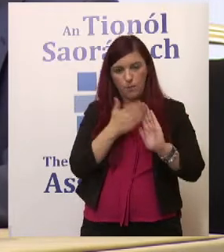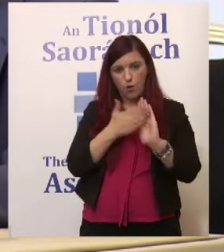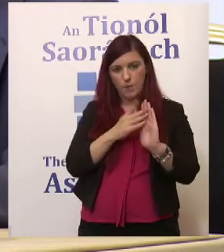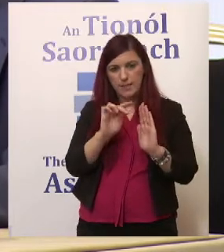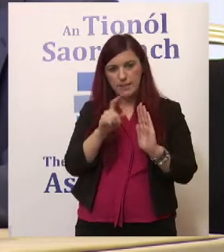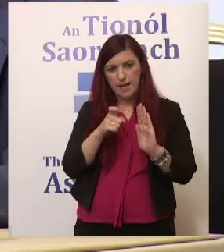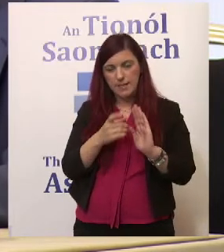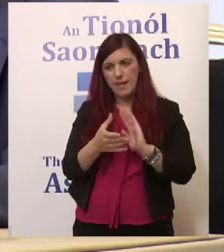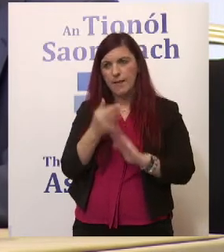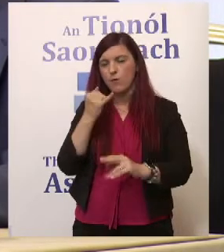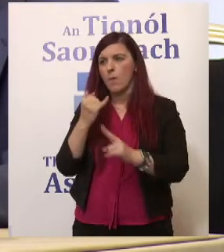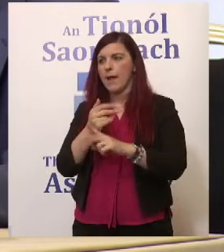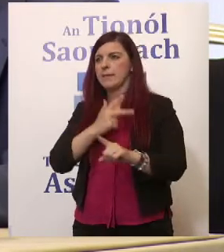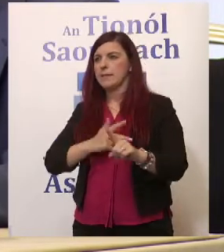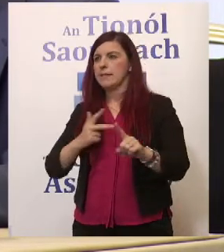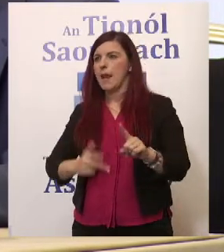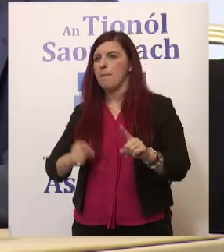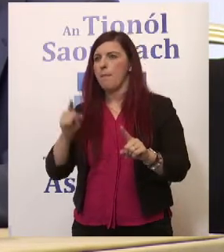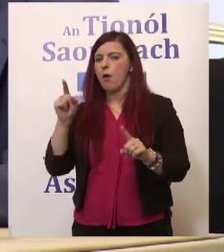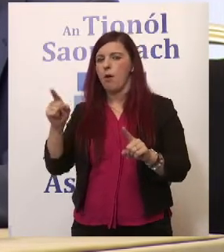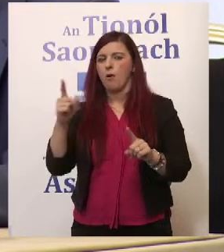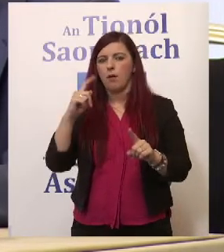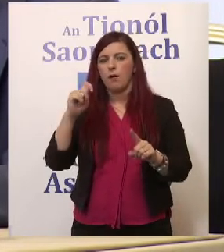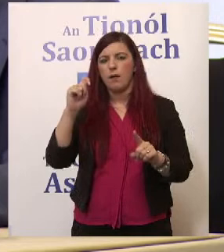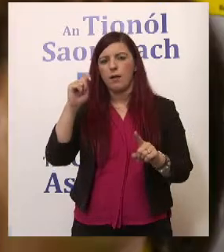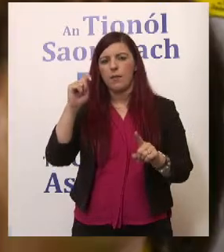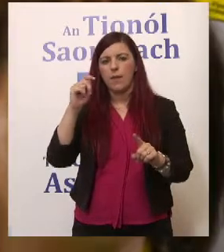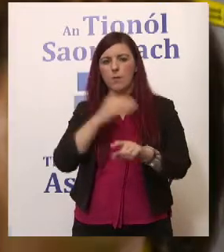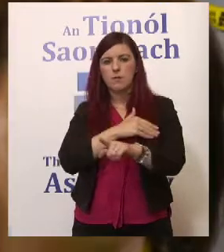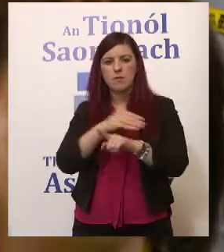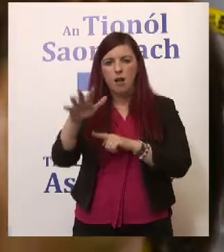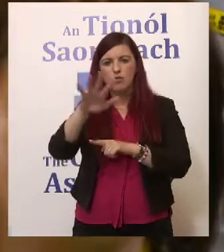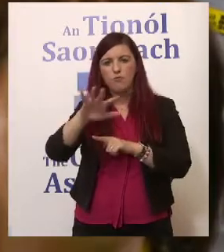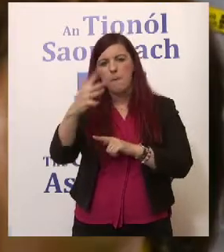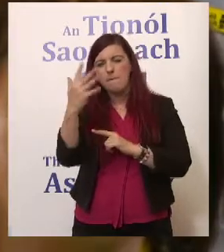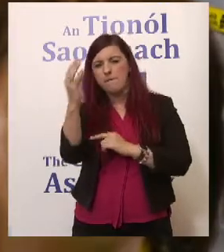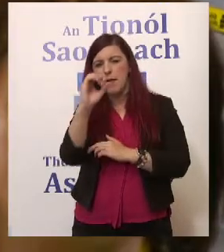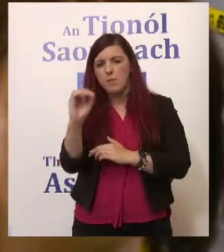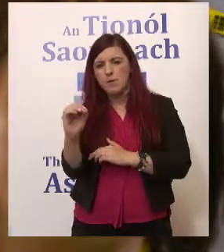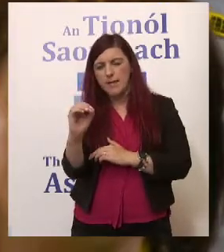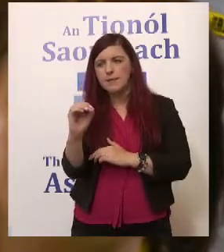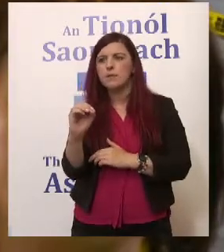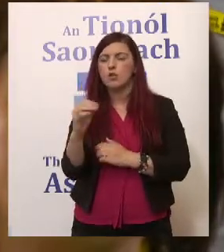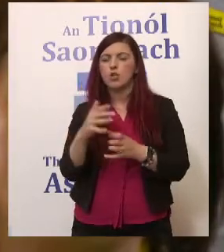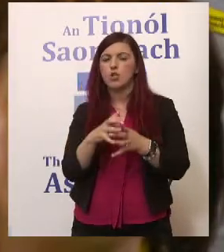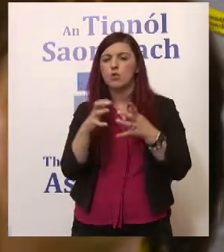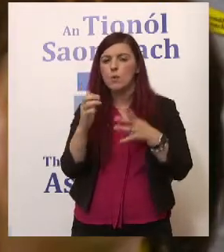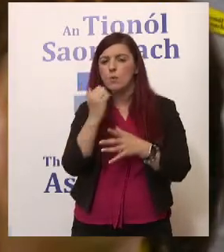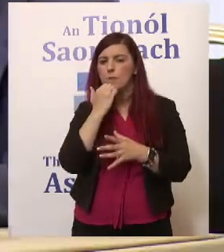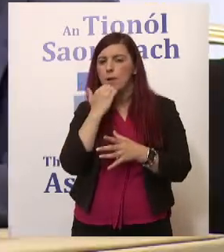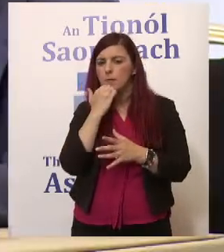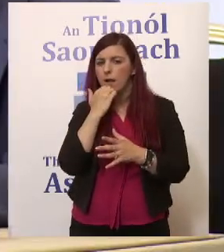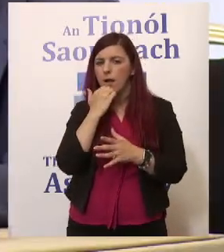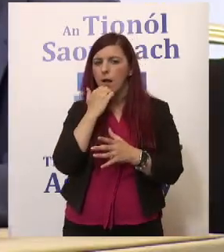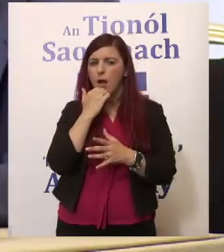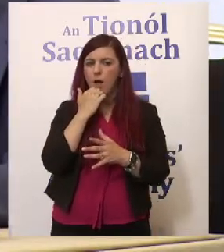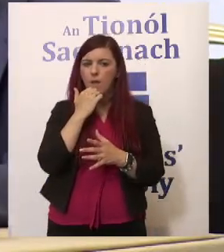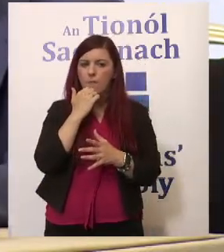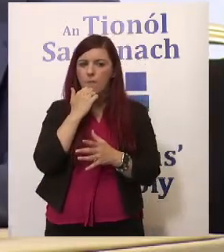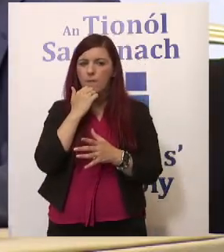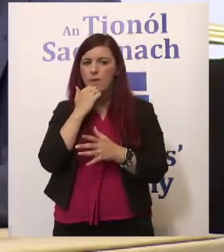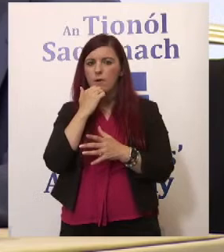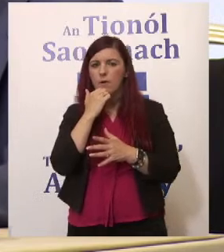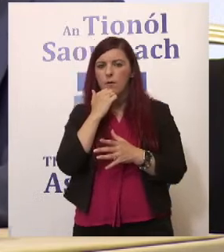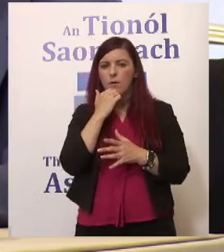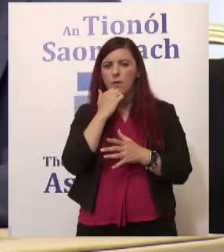we were in Denmark, it would start being a crisis at about 5%. There's a huge amount of above the shop vacancy